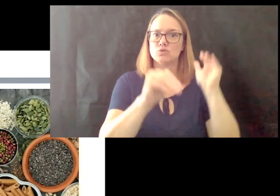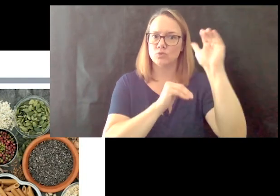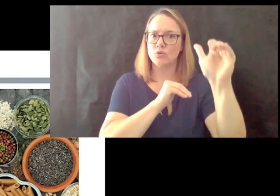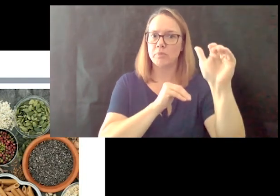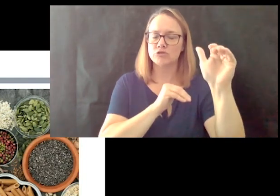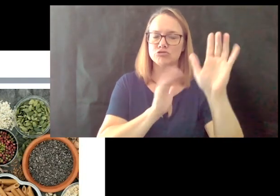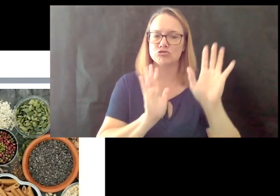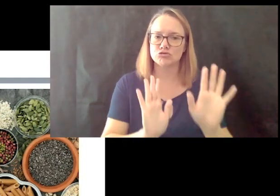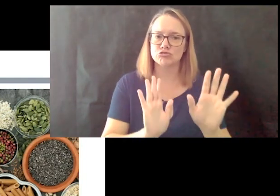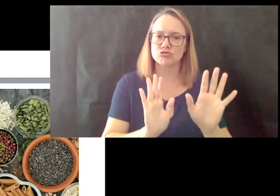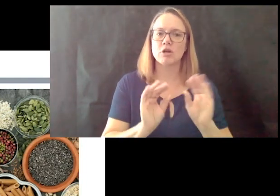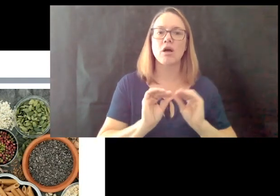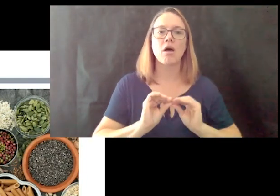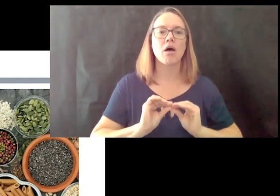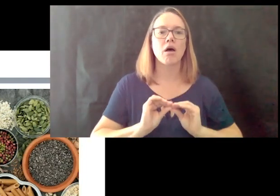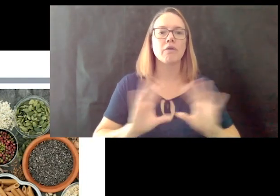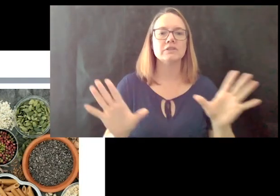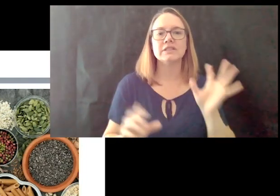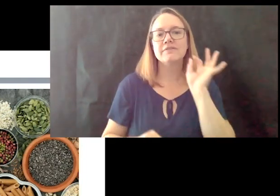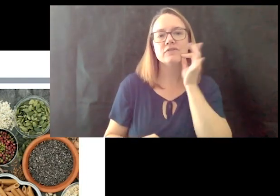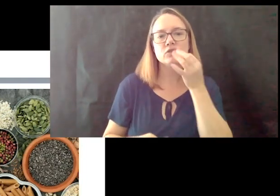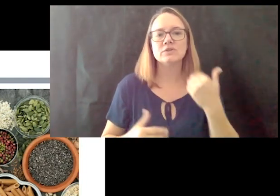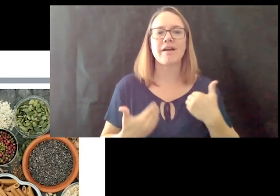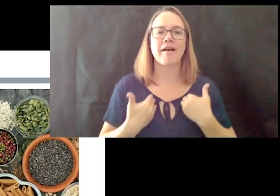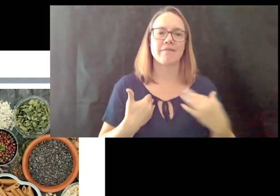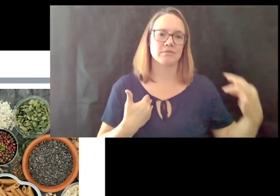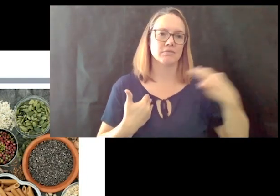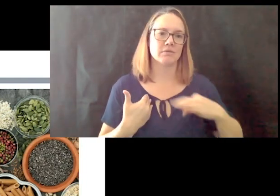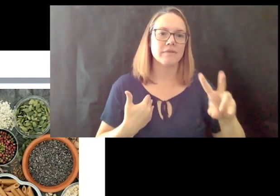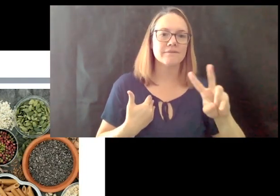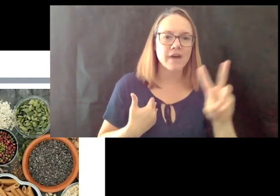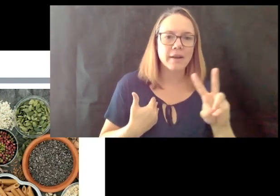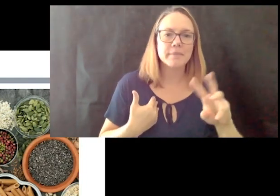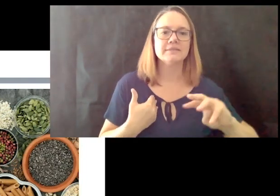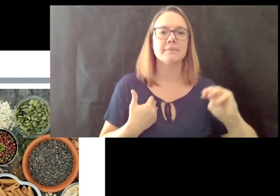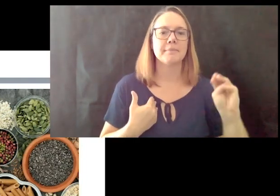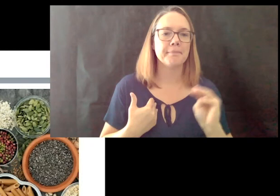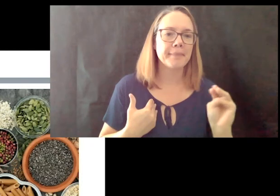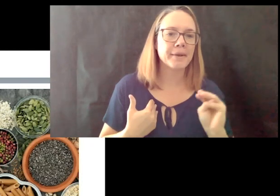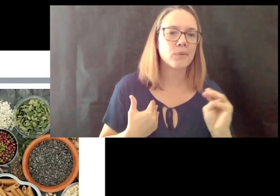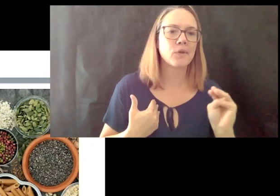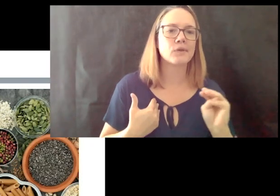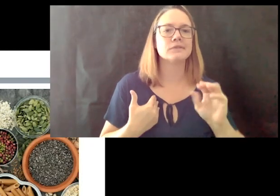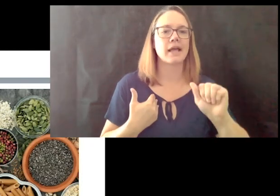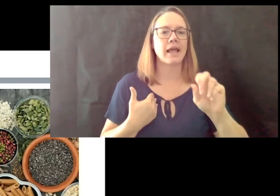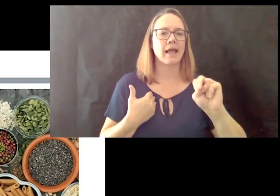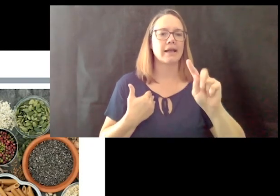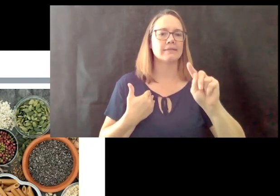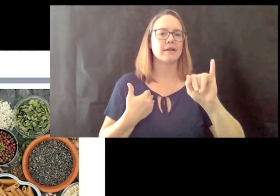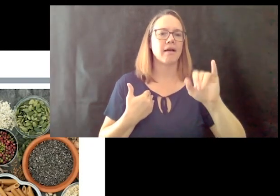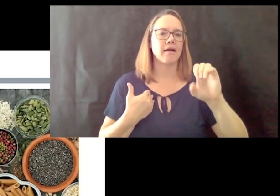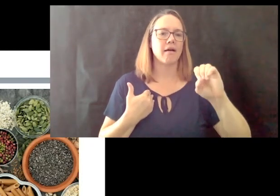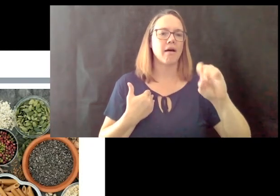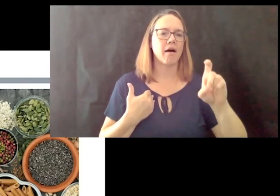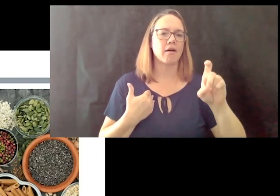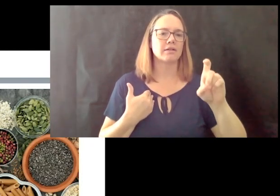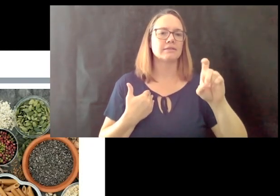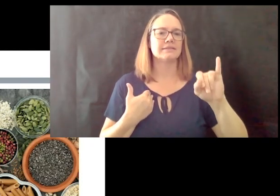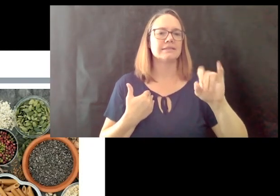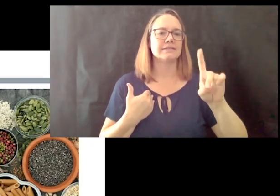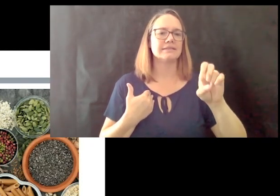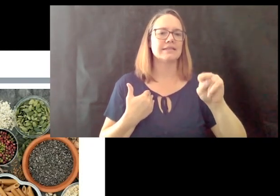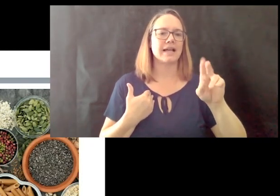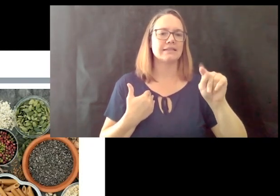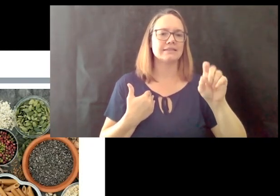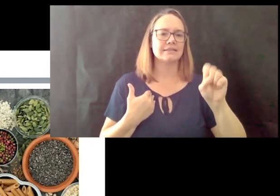here. Obviously, fruits are packed with beneficial vitamins, minerals, powerful antioxidants, but once